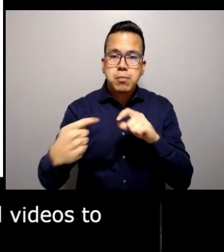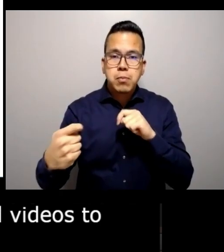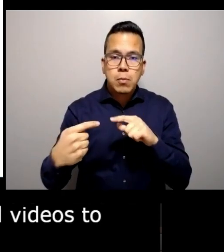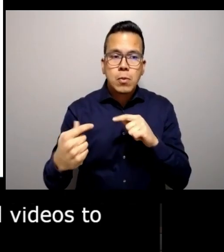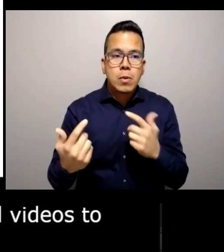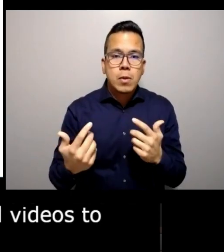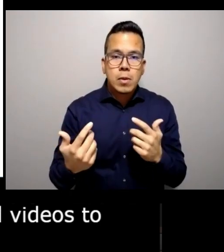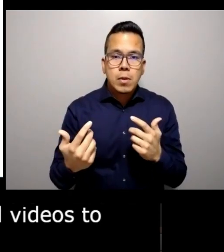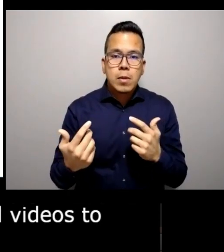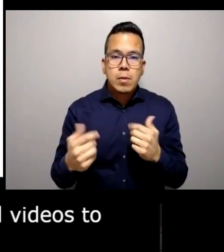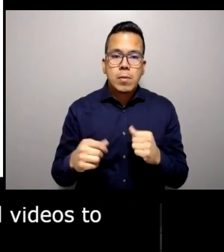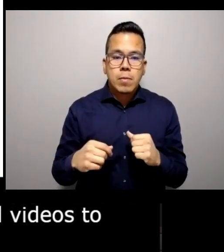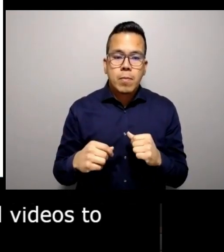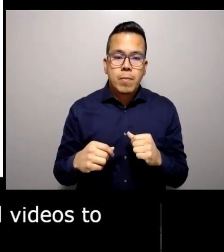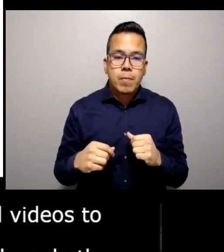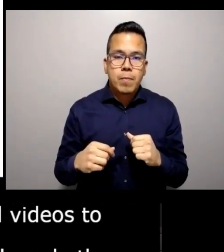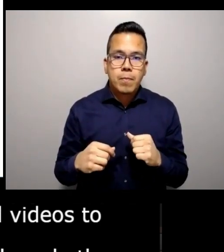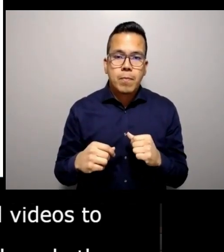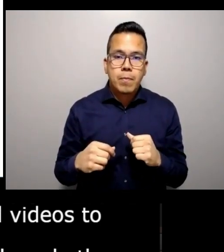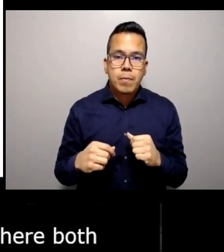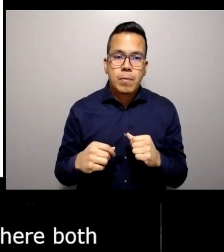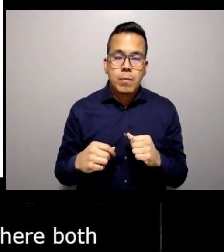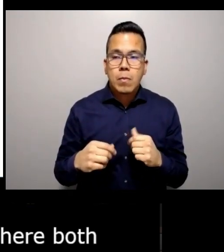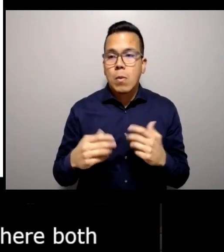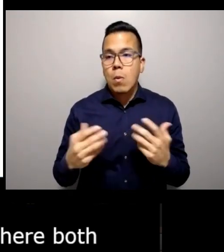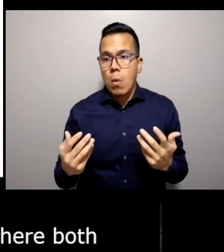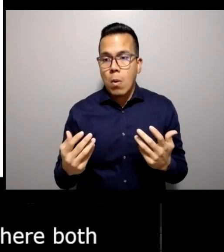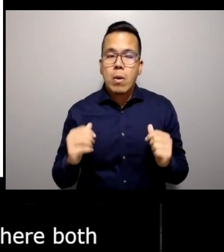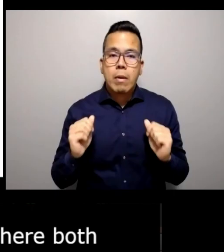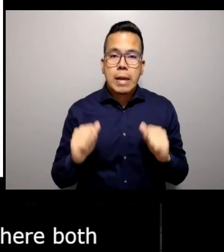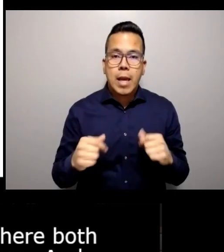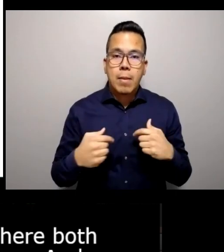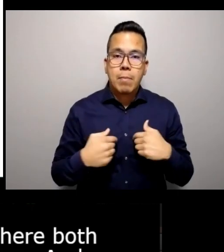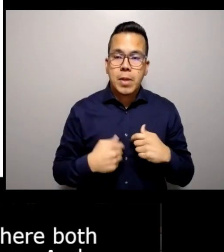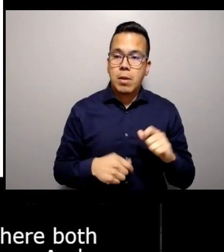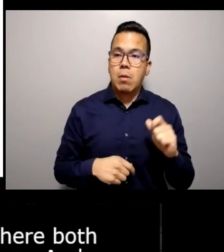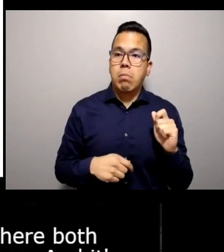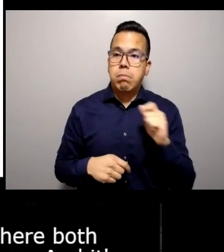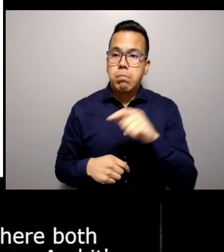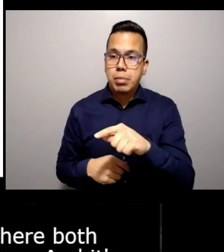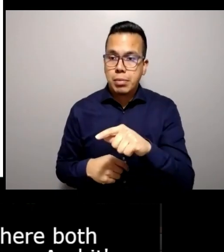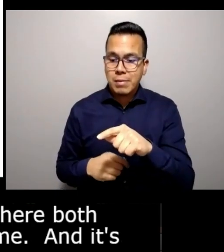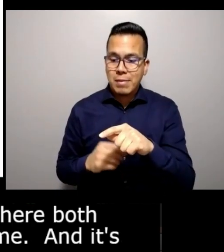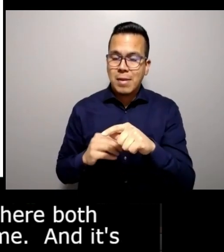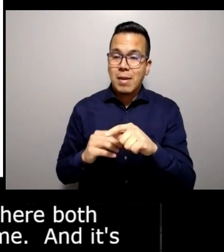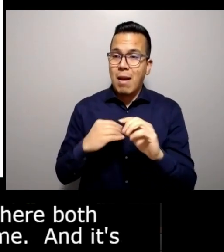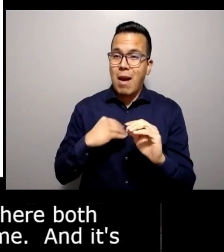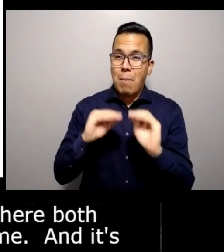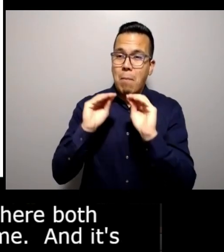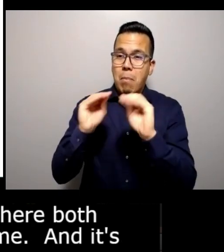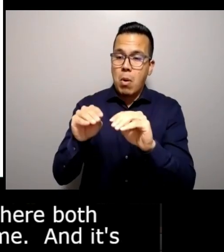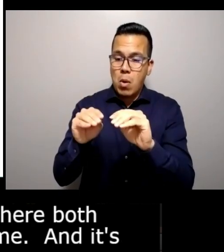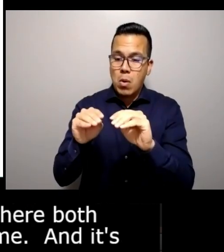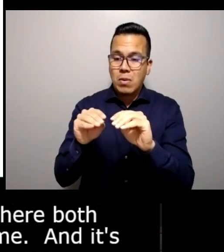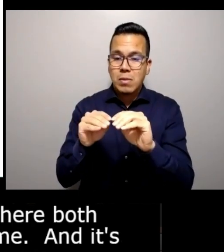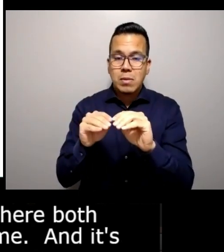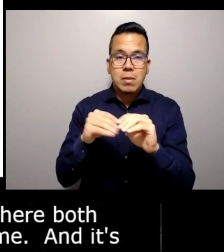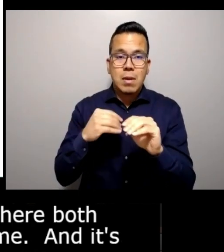both sides of the conversation are on at the same time, and it's asynchronous where you leave things for people to see at a later